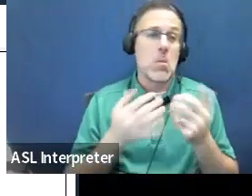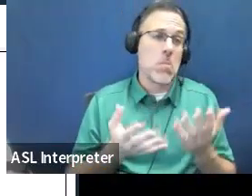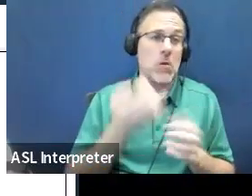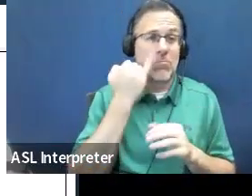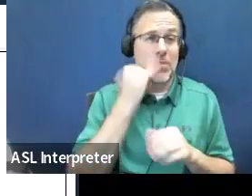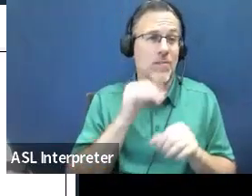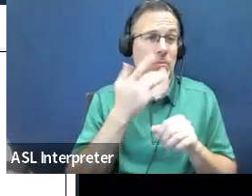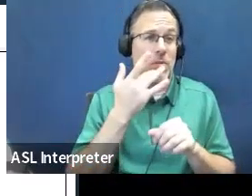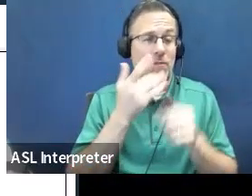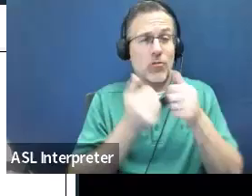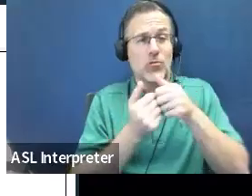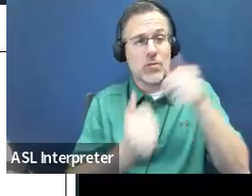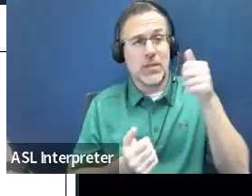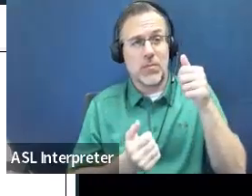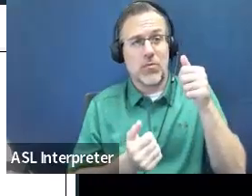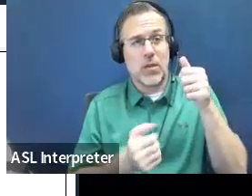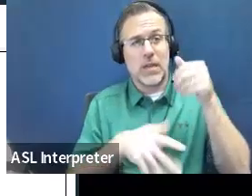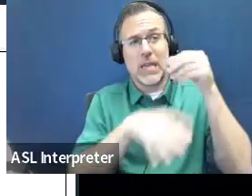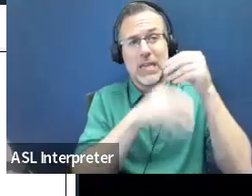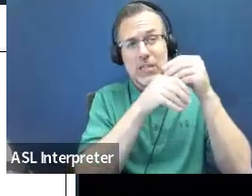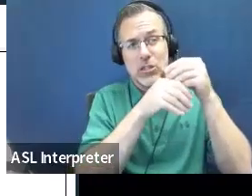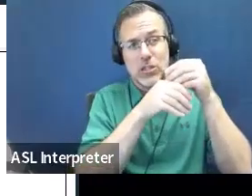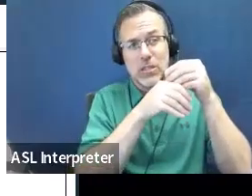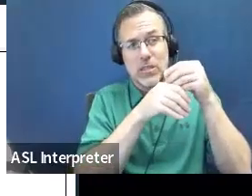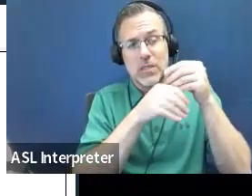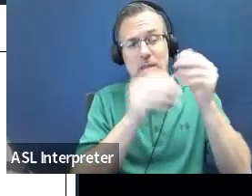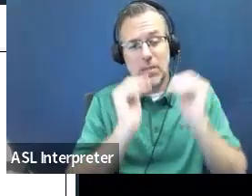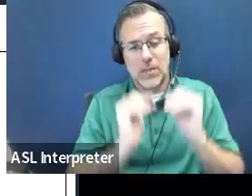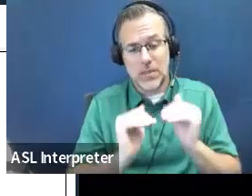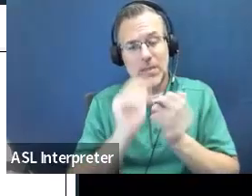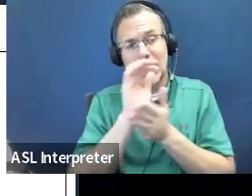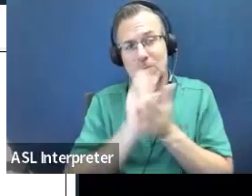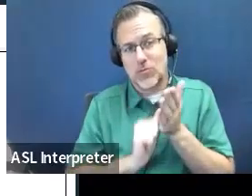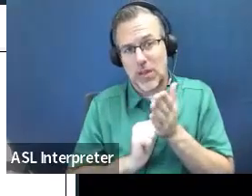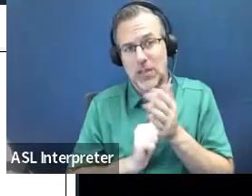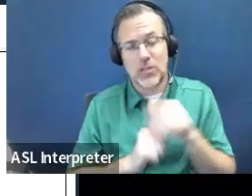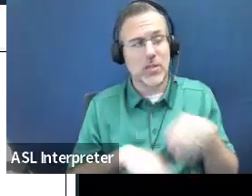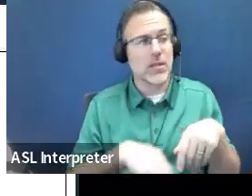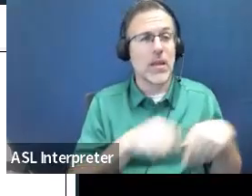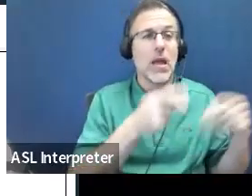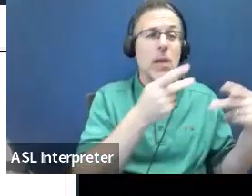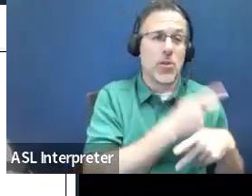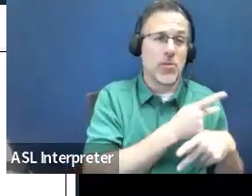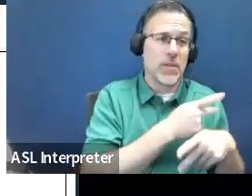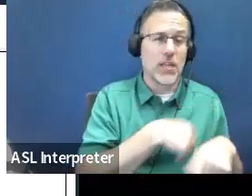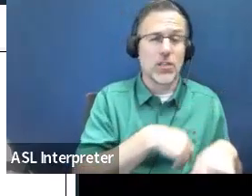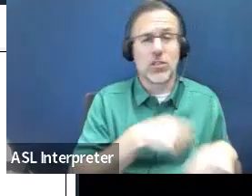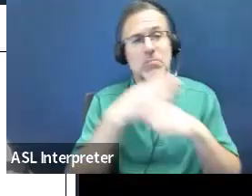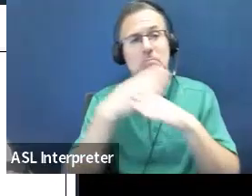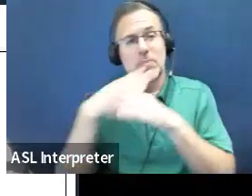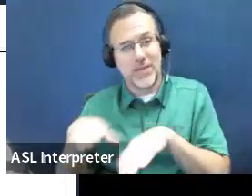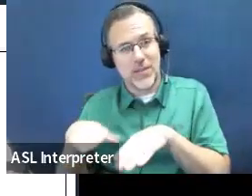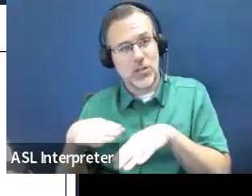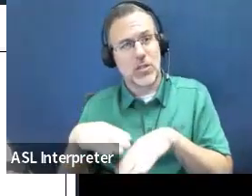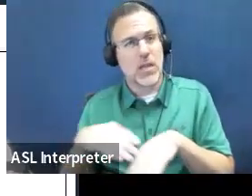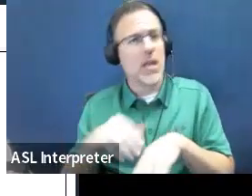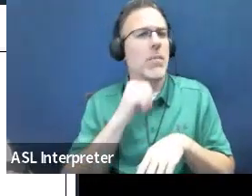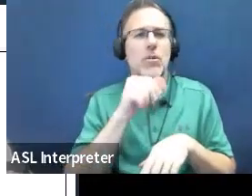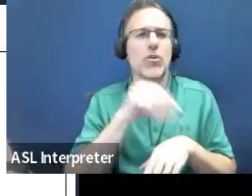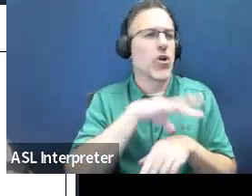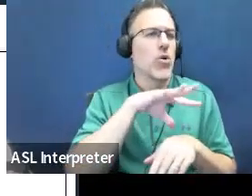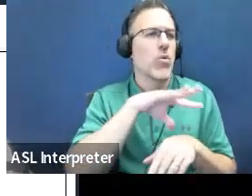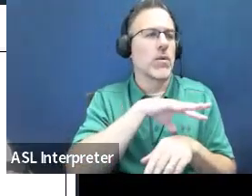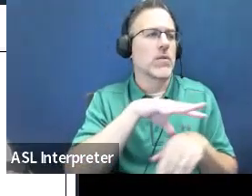to separate them out, you can. But it's kind of like that for addition, subtraction, multiplication, division. But I wouldn't want to put addition,